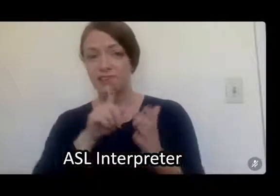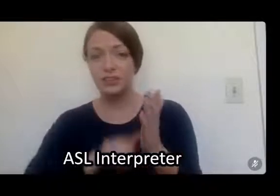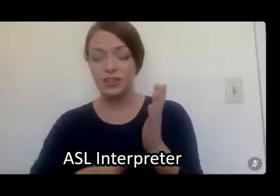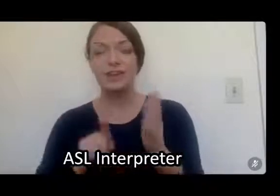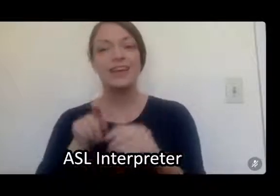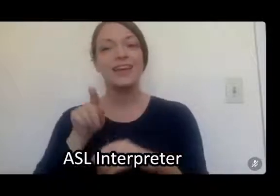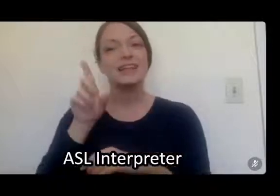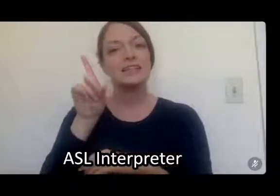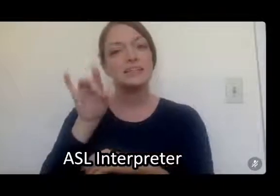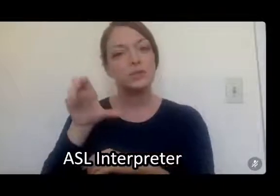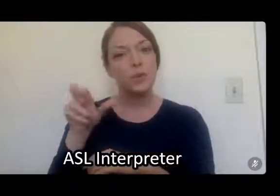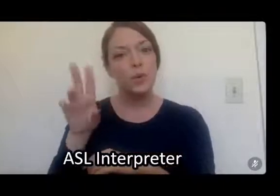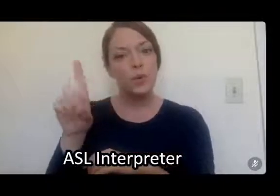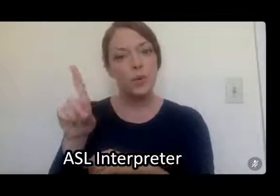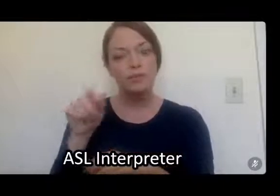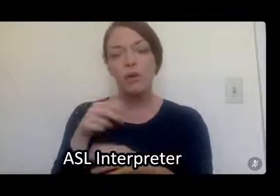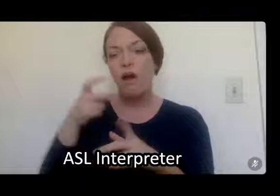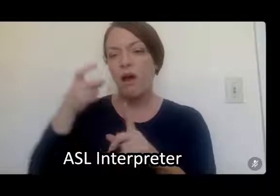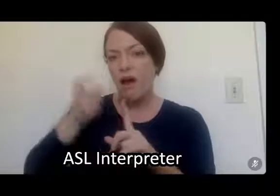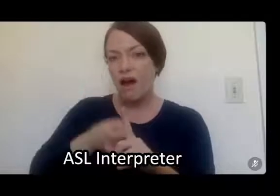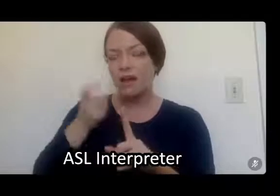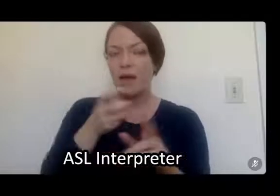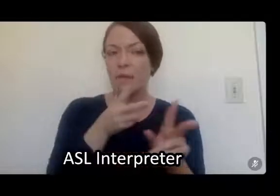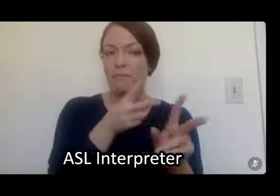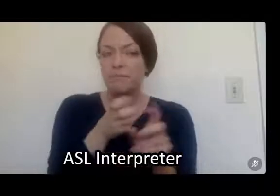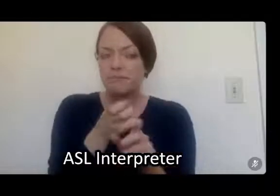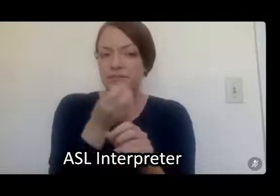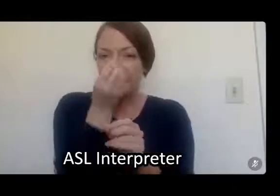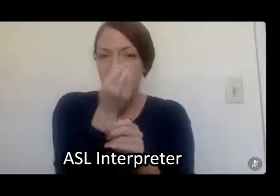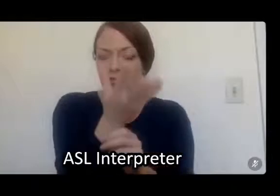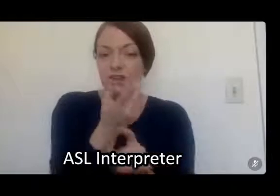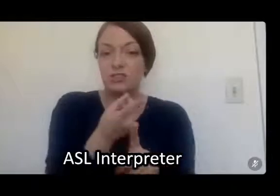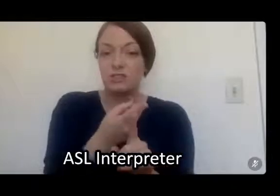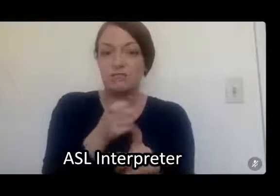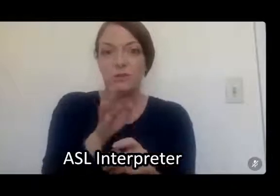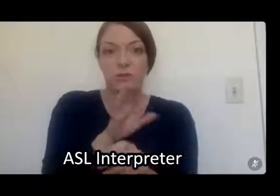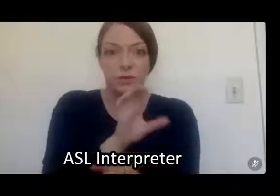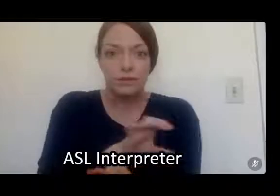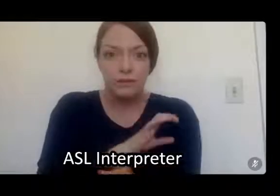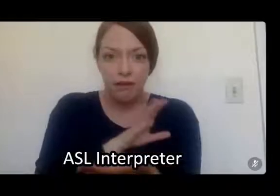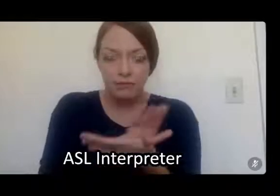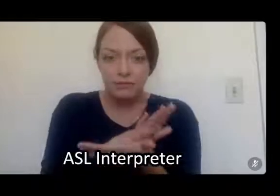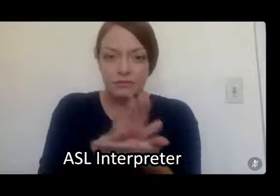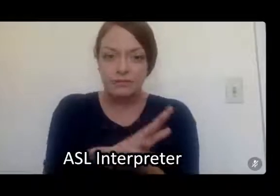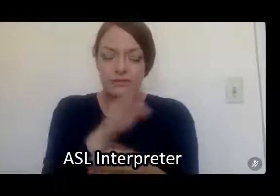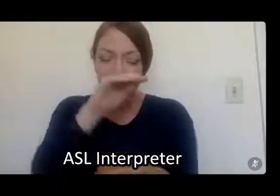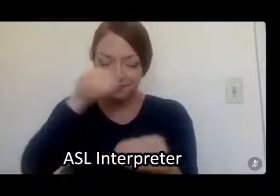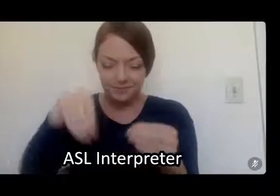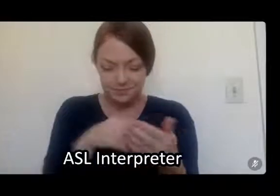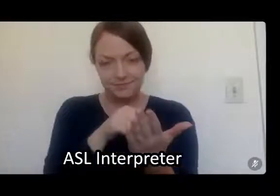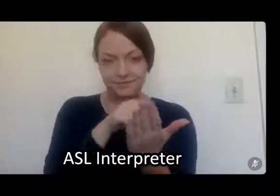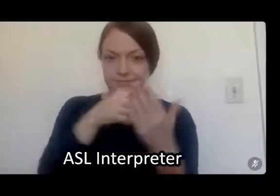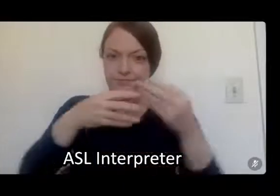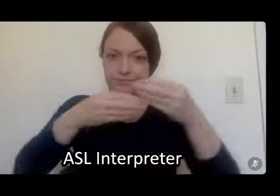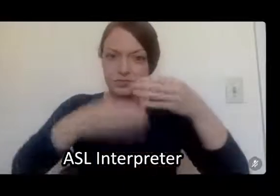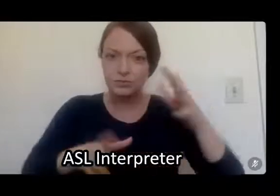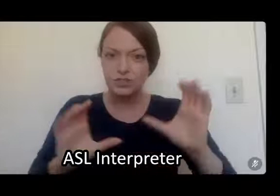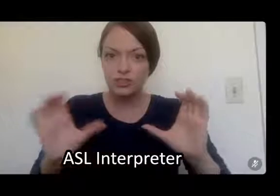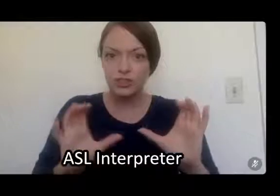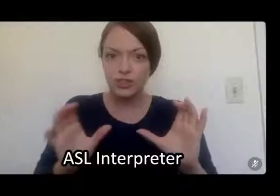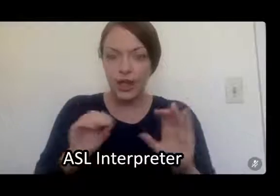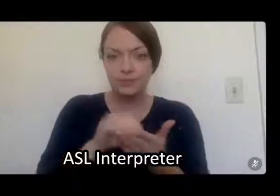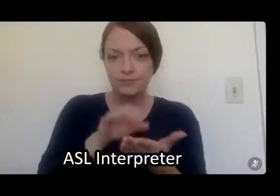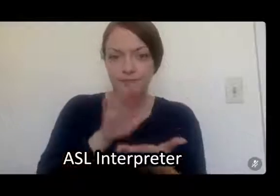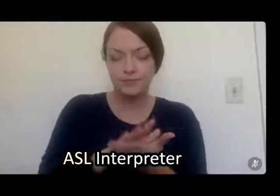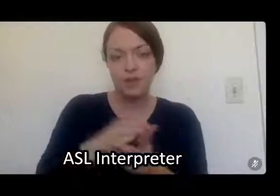the information from your character sheet and give you a result in the chat. All the information for that is on our website. We're not going to go into